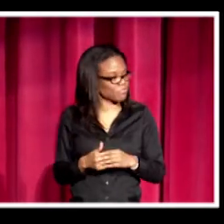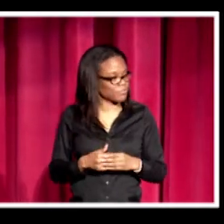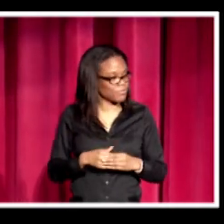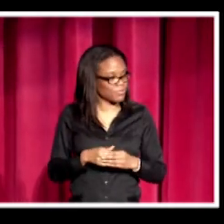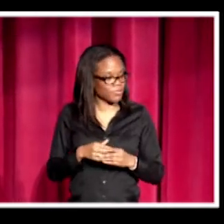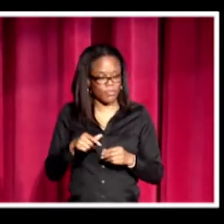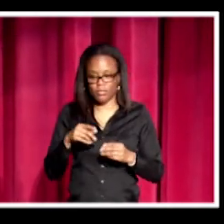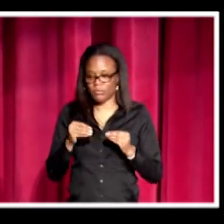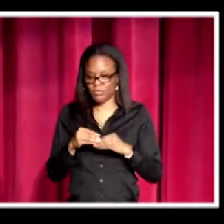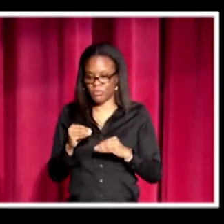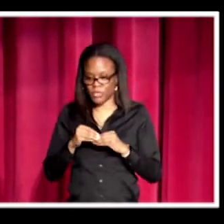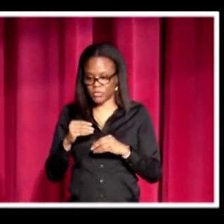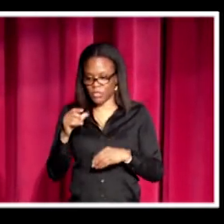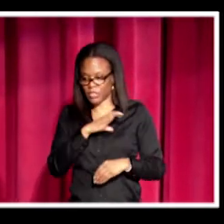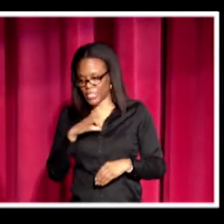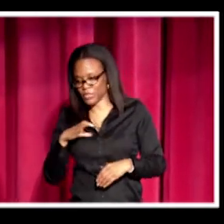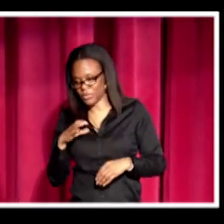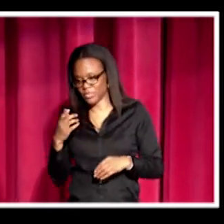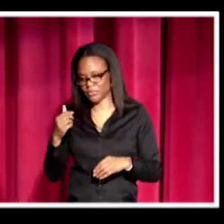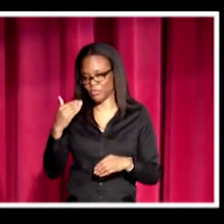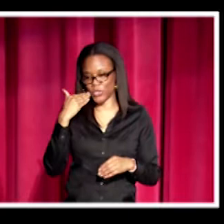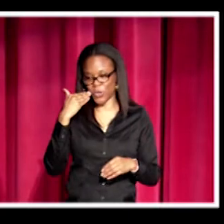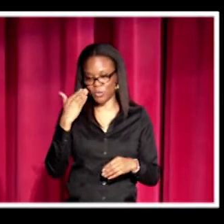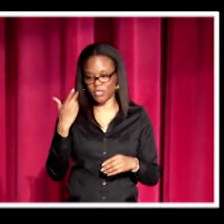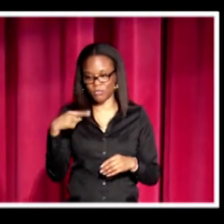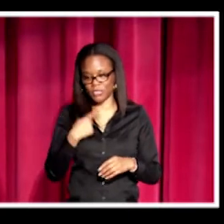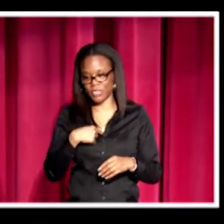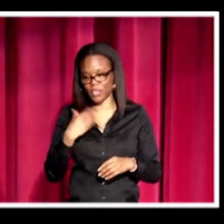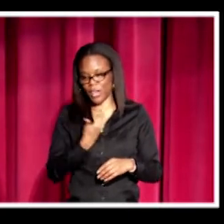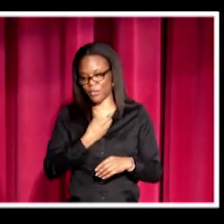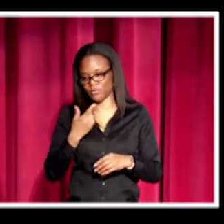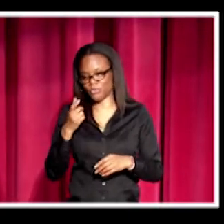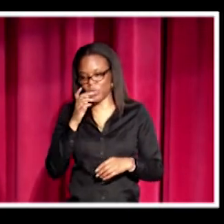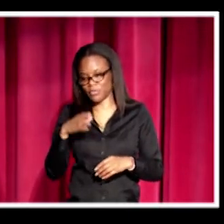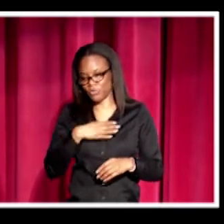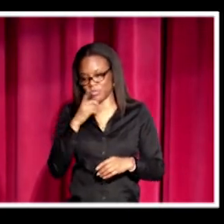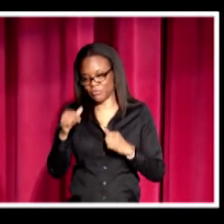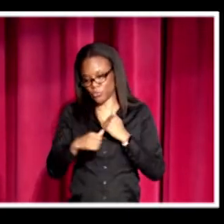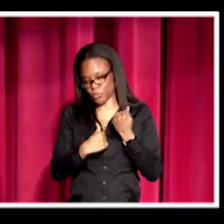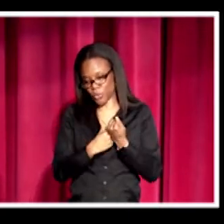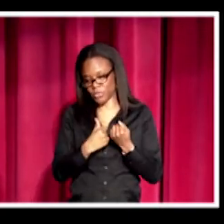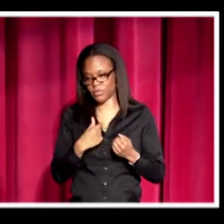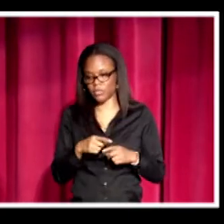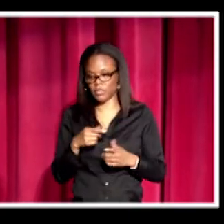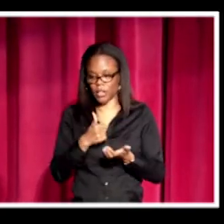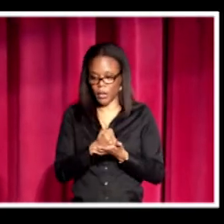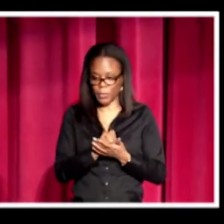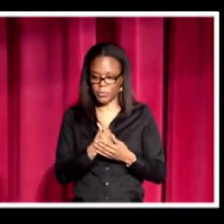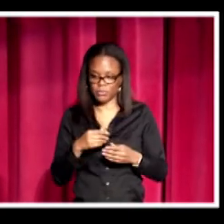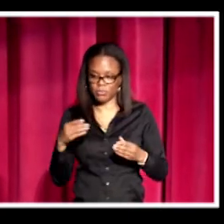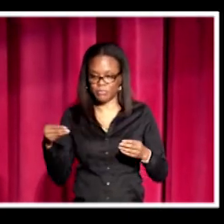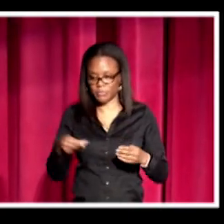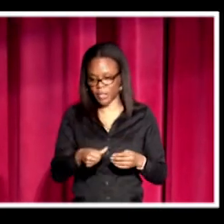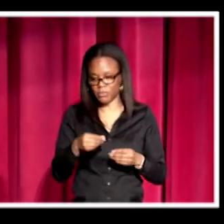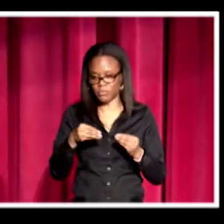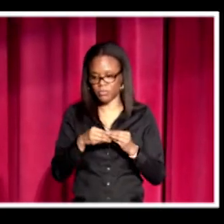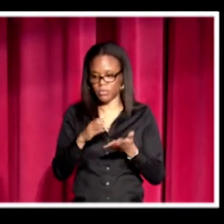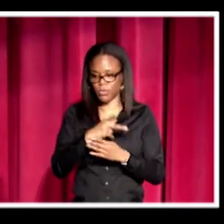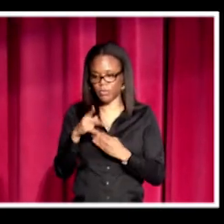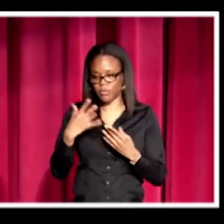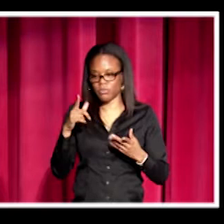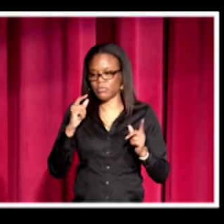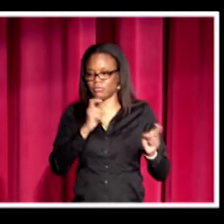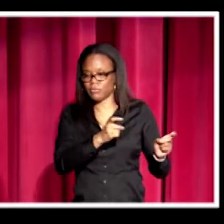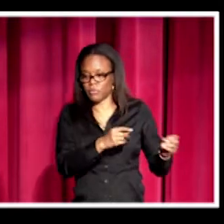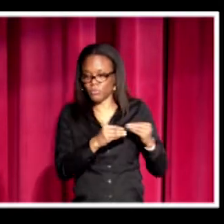Congress, and we know our Congresswoman is on the job, to fully fund this program that has already given more than